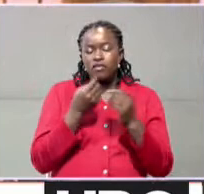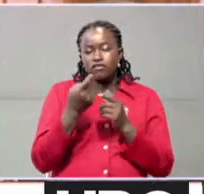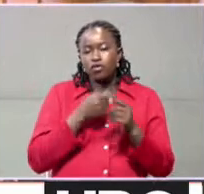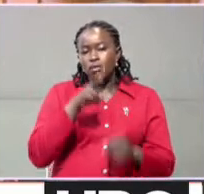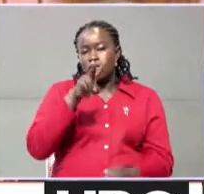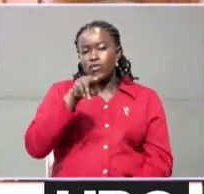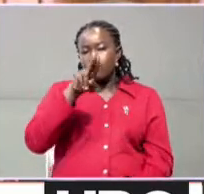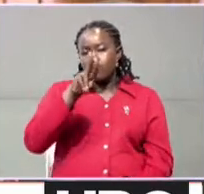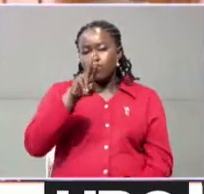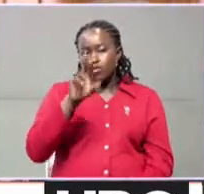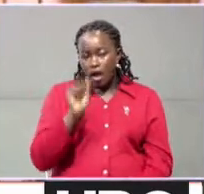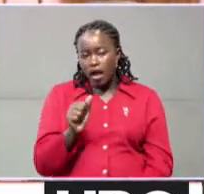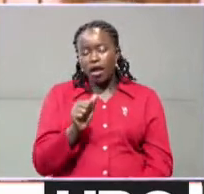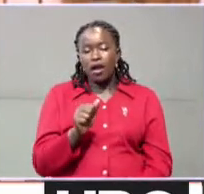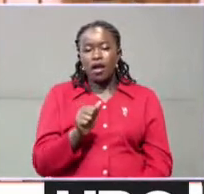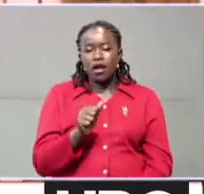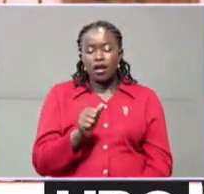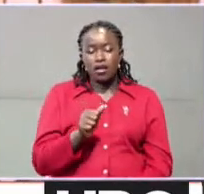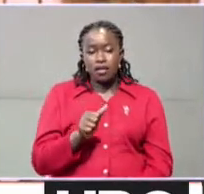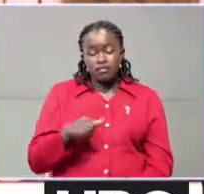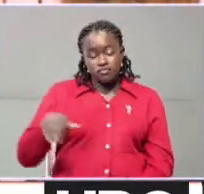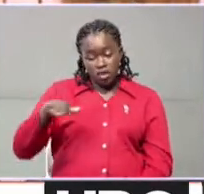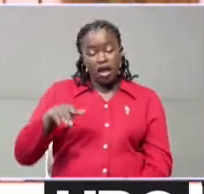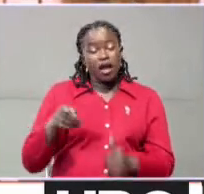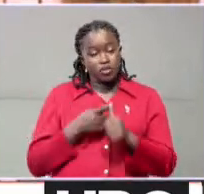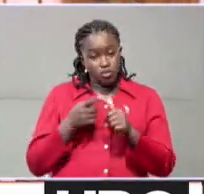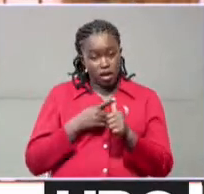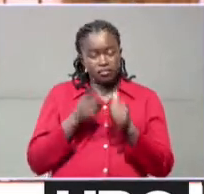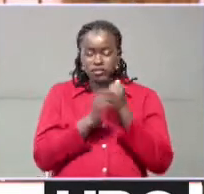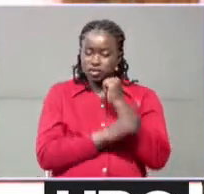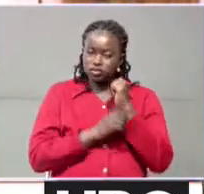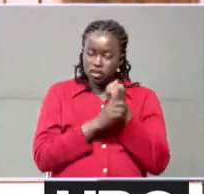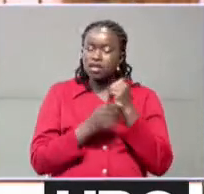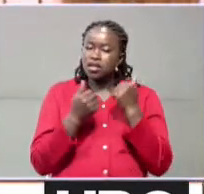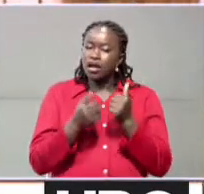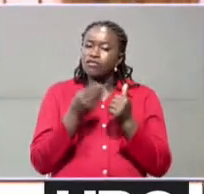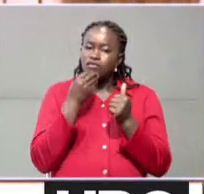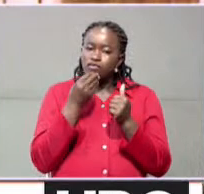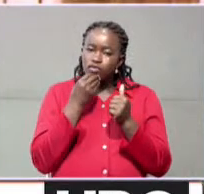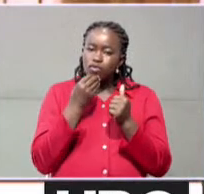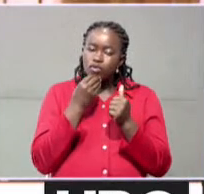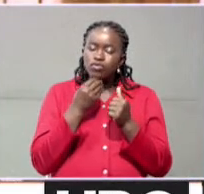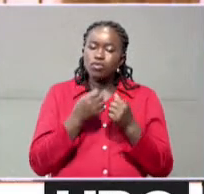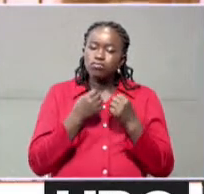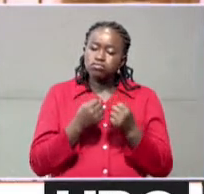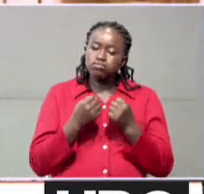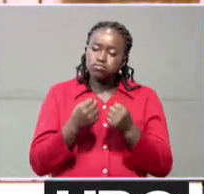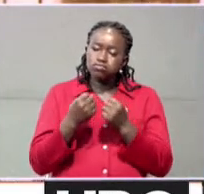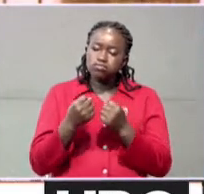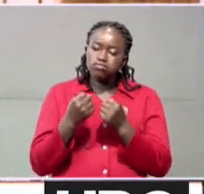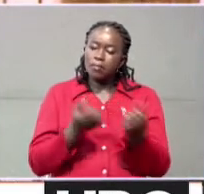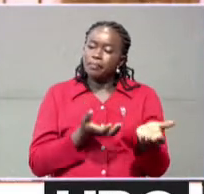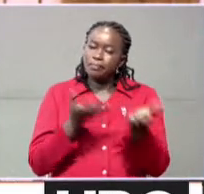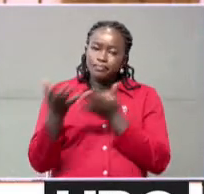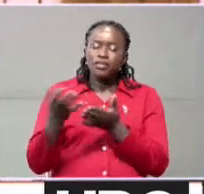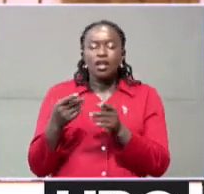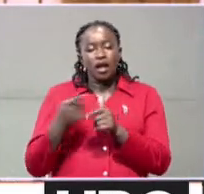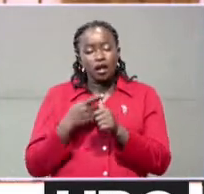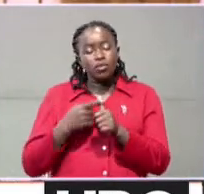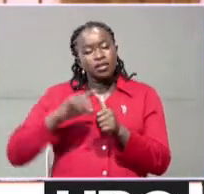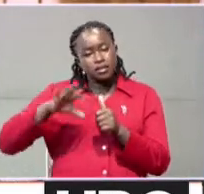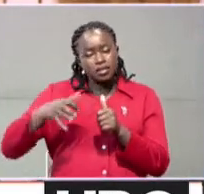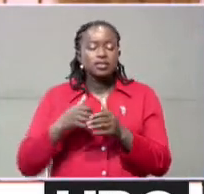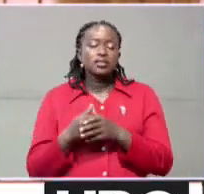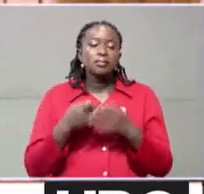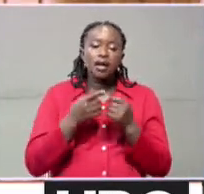whereas the food basket that's our district so the food is taken through that road to our city but because of